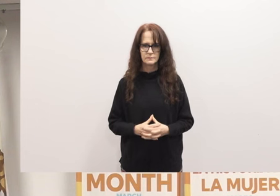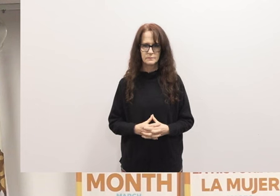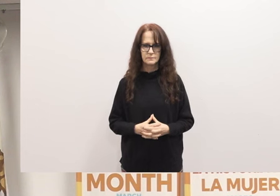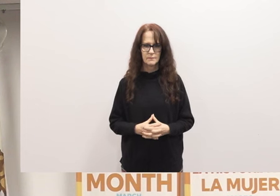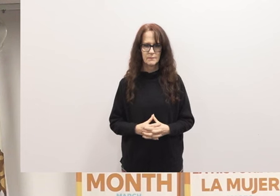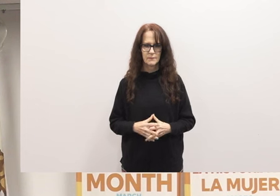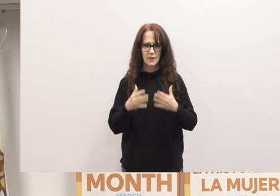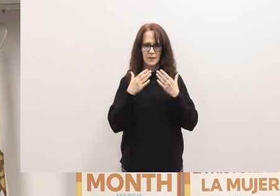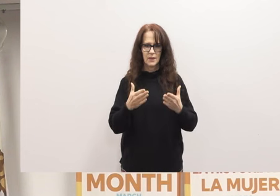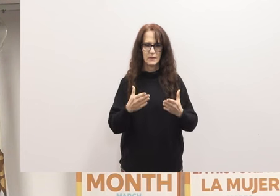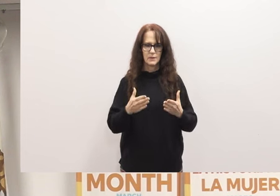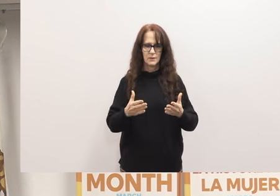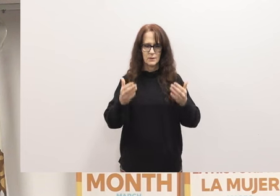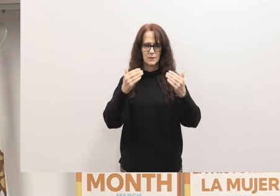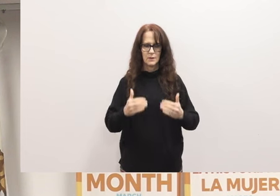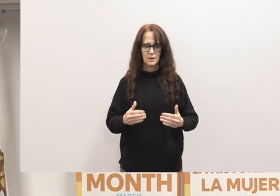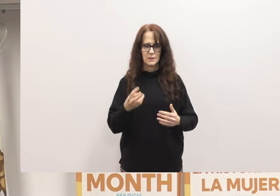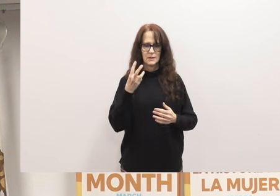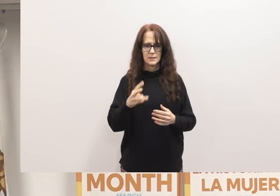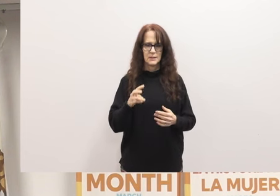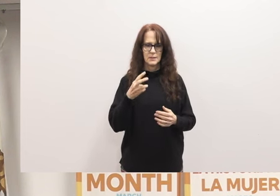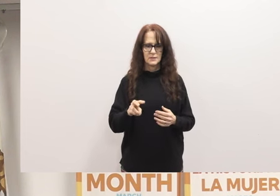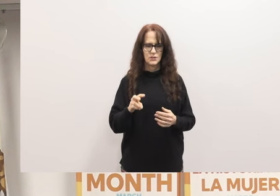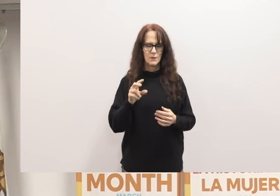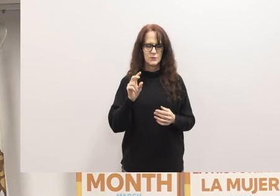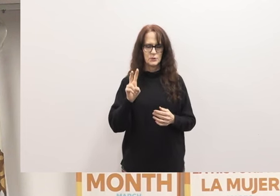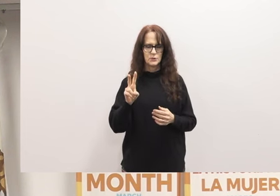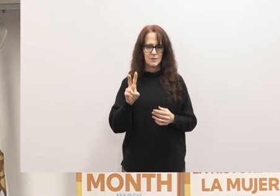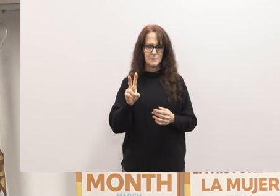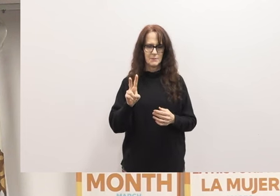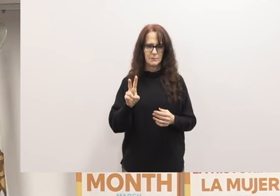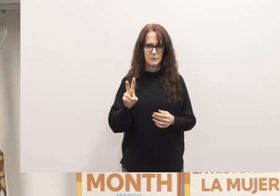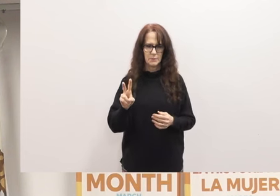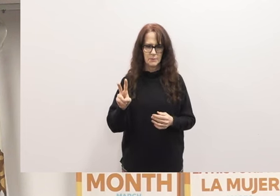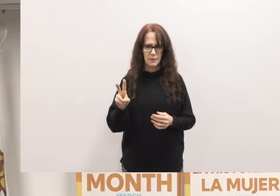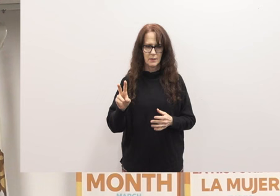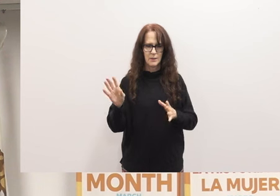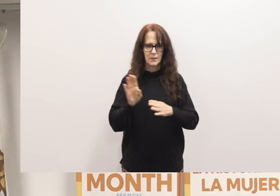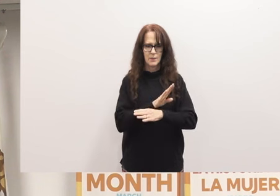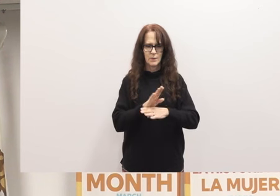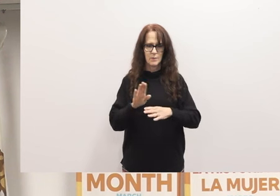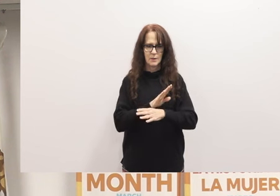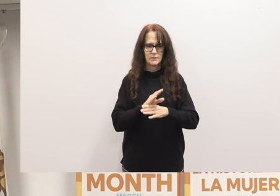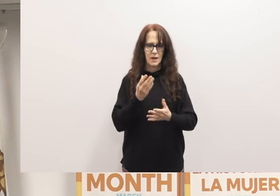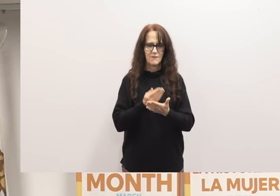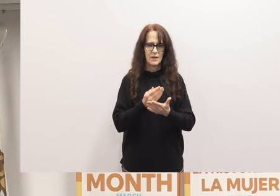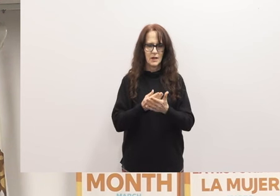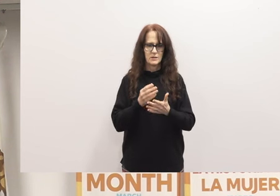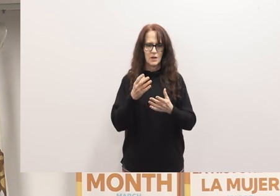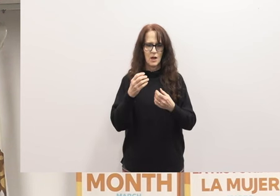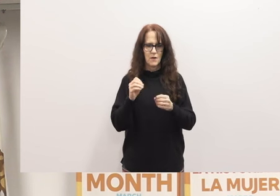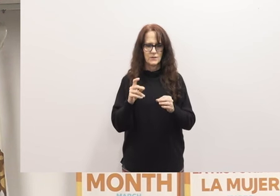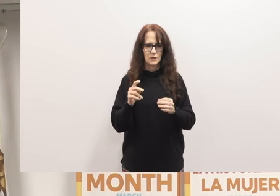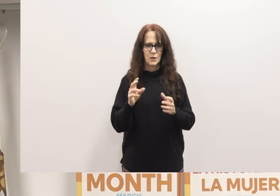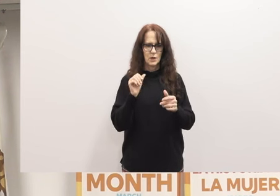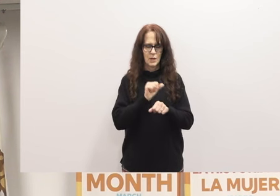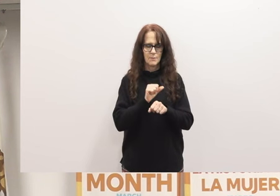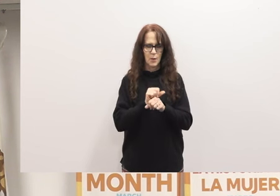Thank you. Next, we have item 16.3, approval of Chief Business and Financial Officer Employment